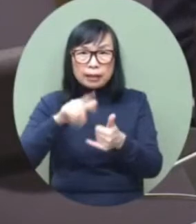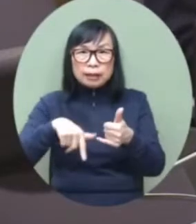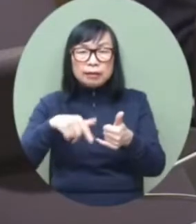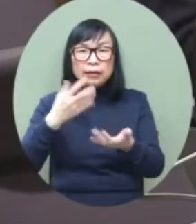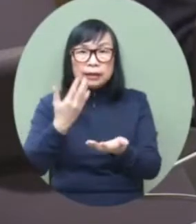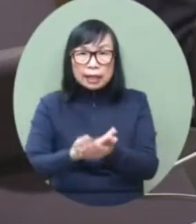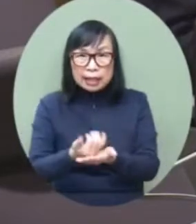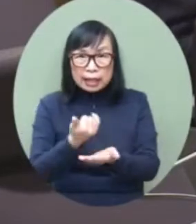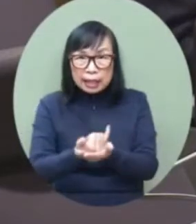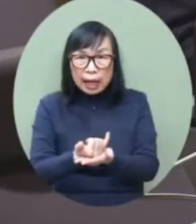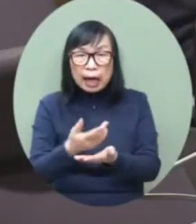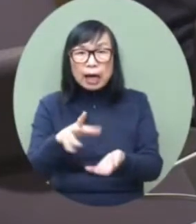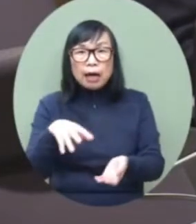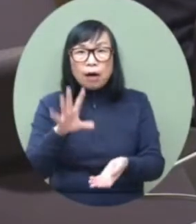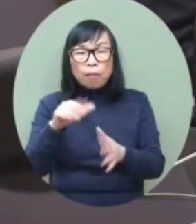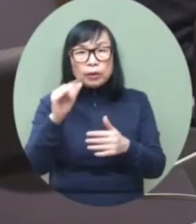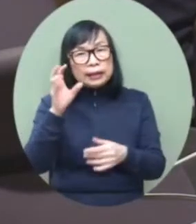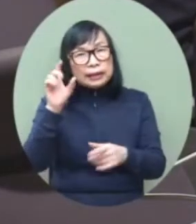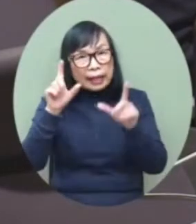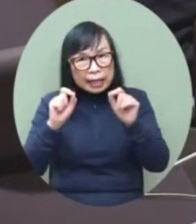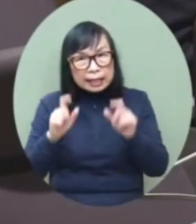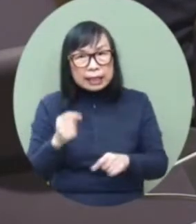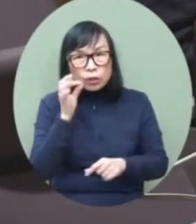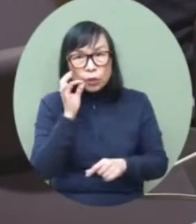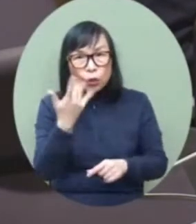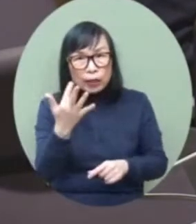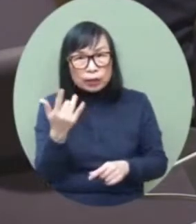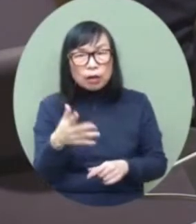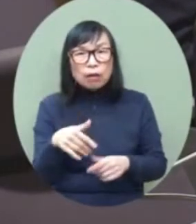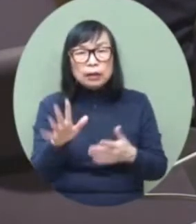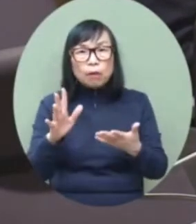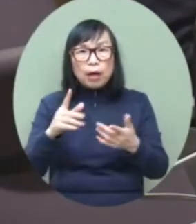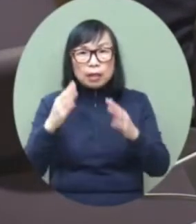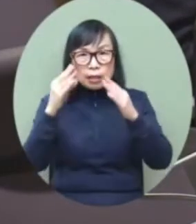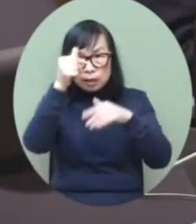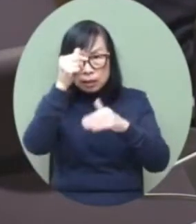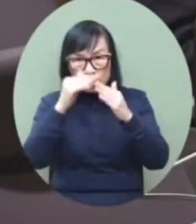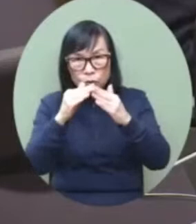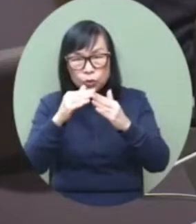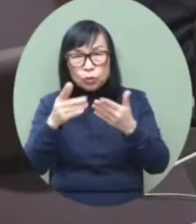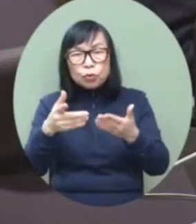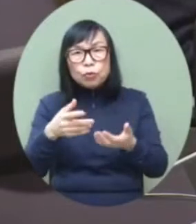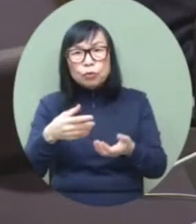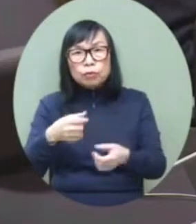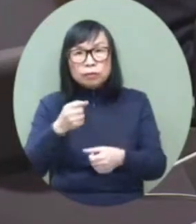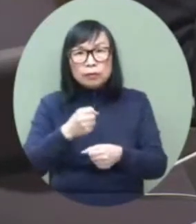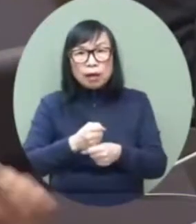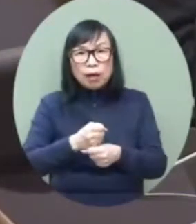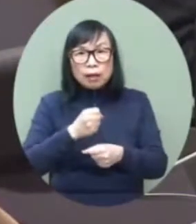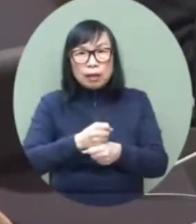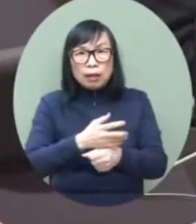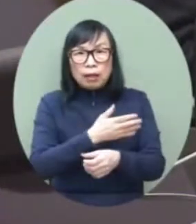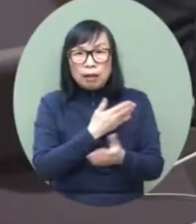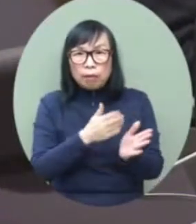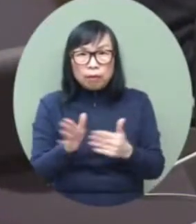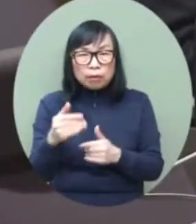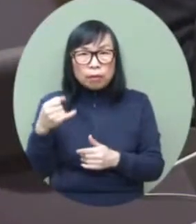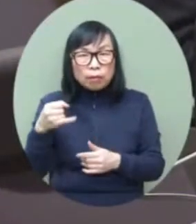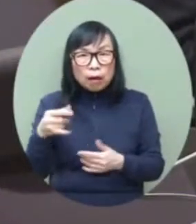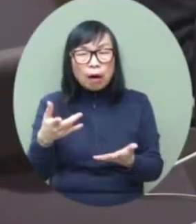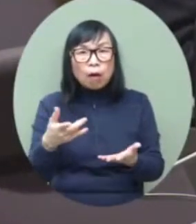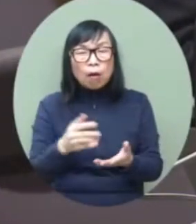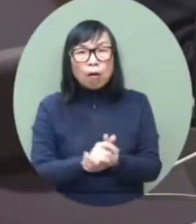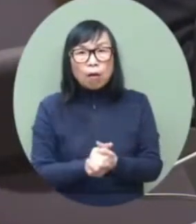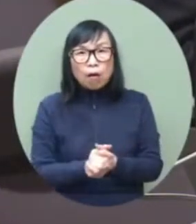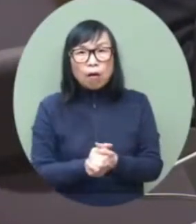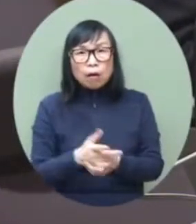who succumbed to the disease. What is the age range? Is it because of the lack of care, because of